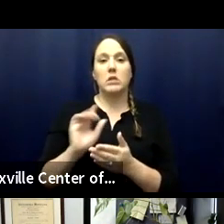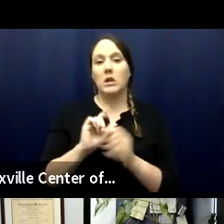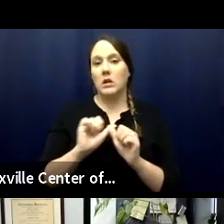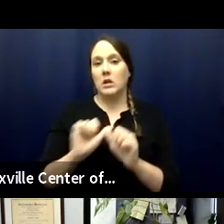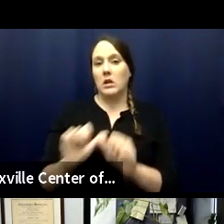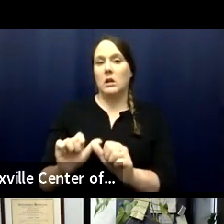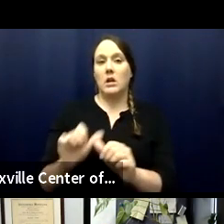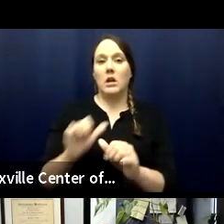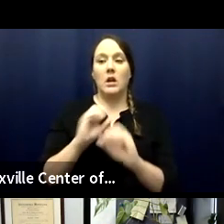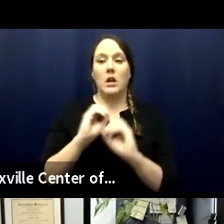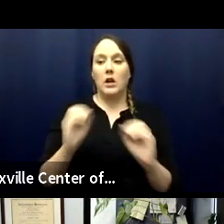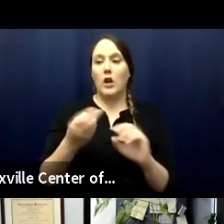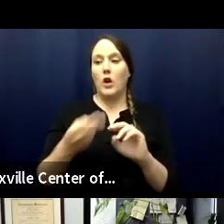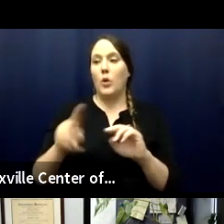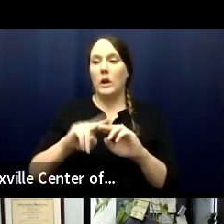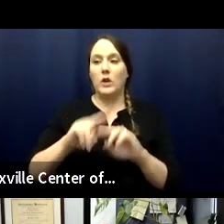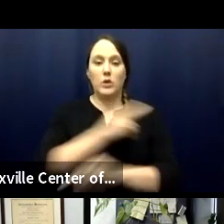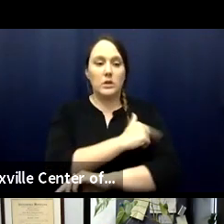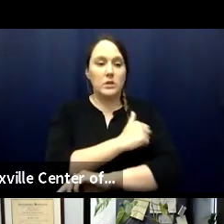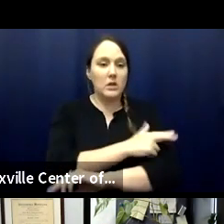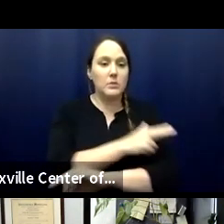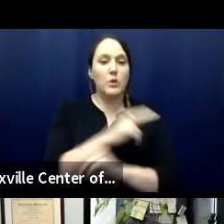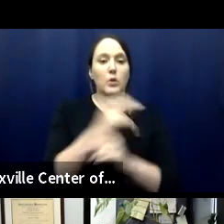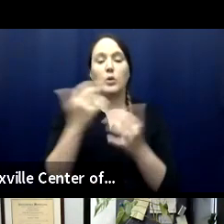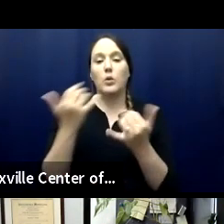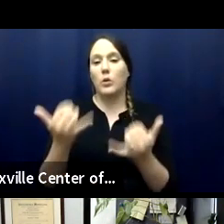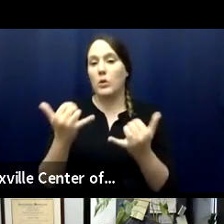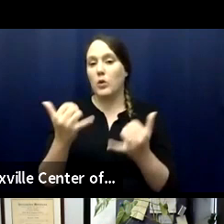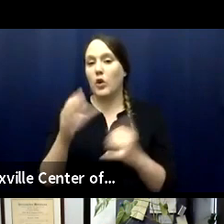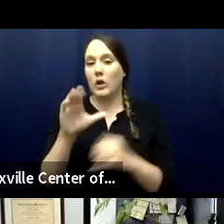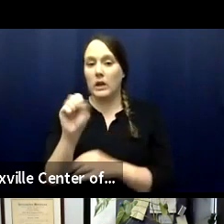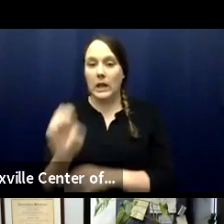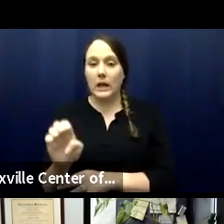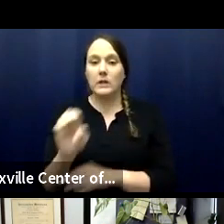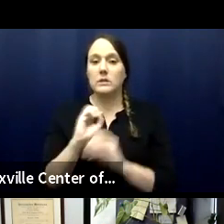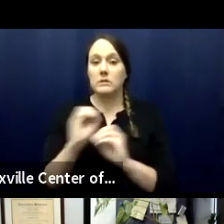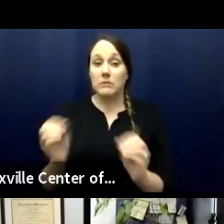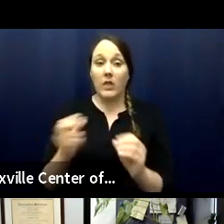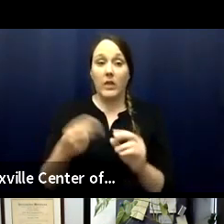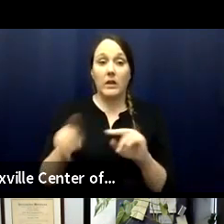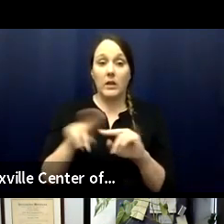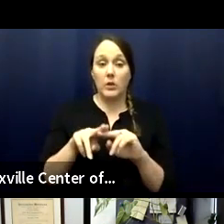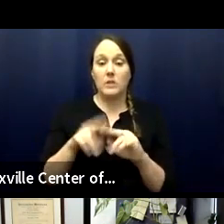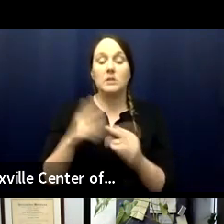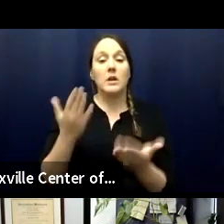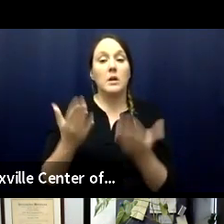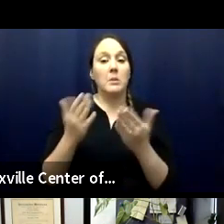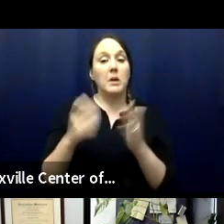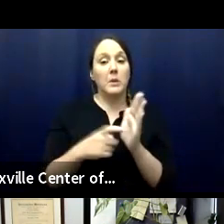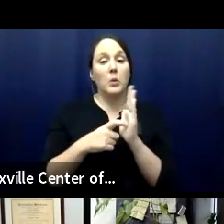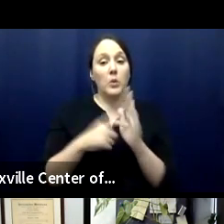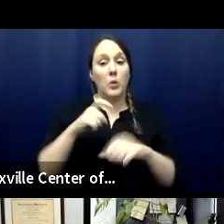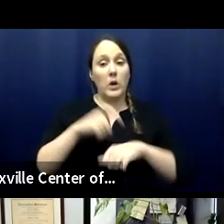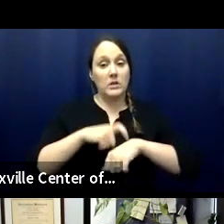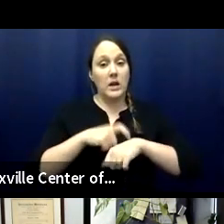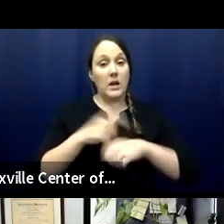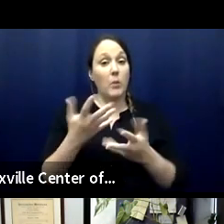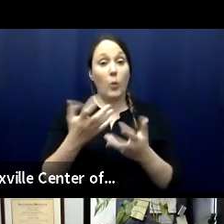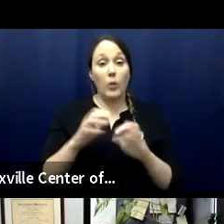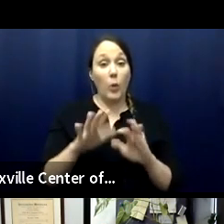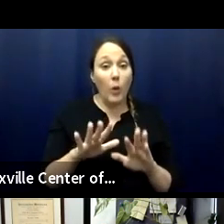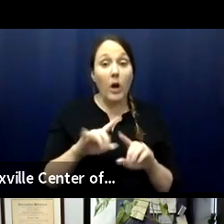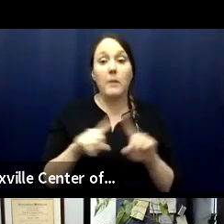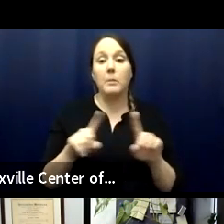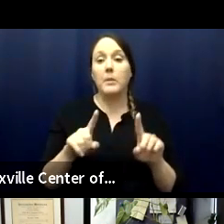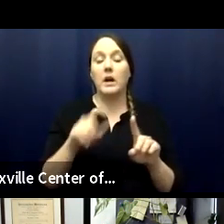in hospitalizations, active cases, et cetera. And it may be something that takes a little bit of time. We don't want that, but I don't think